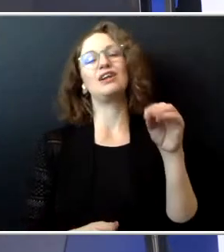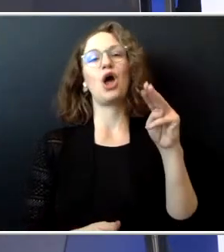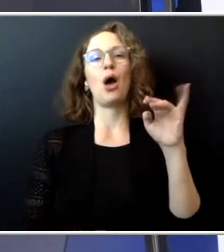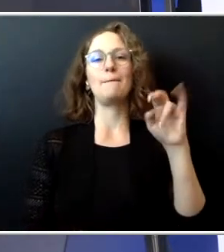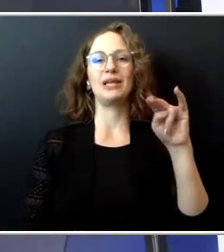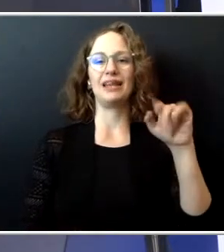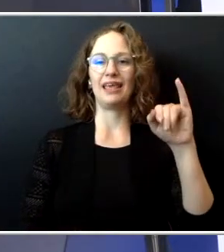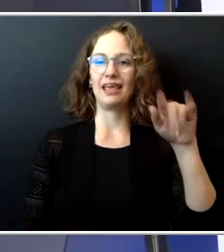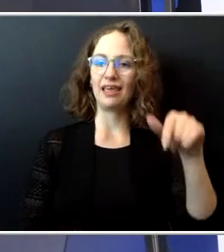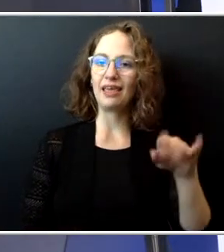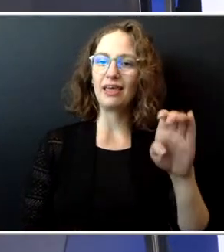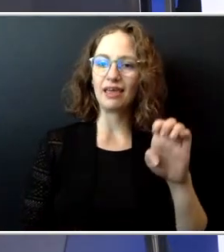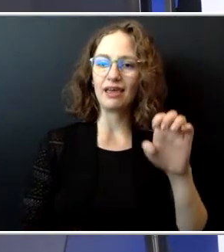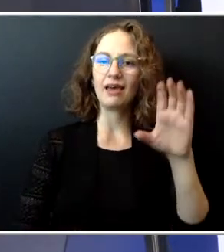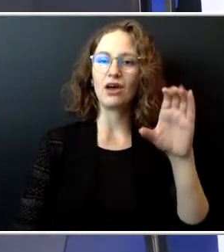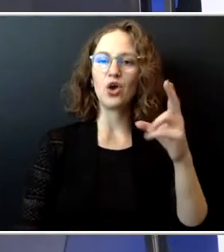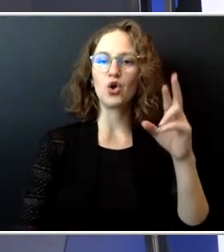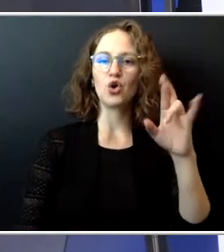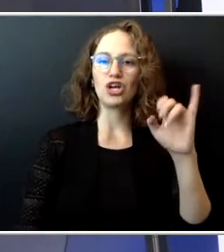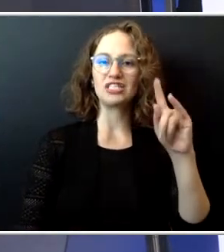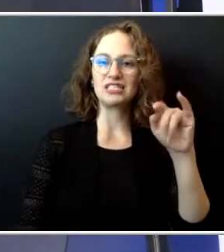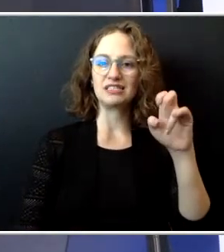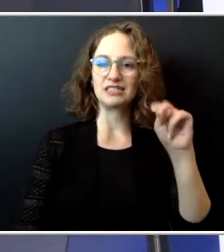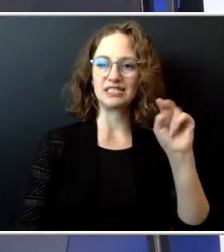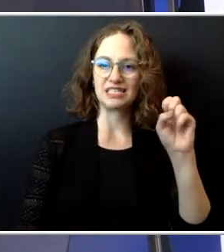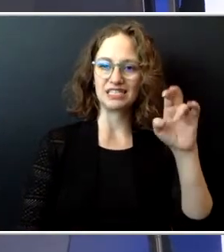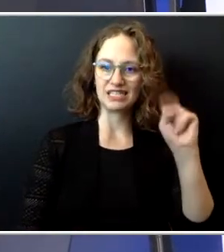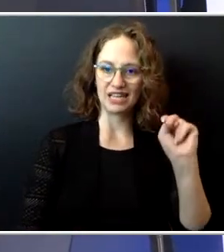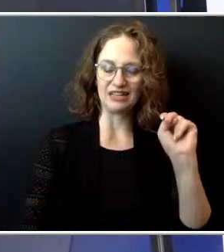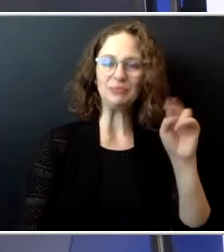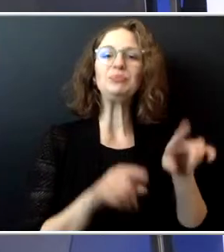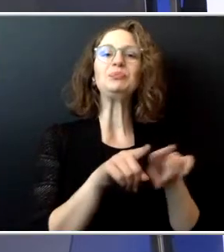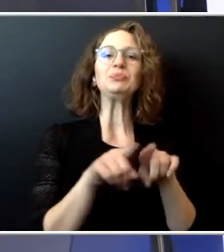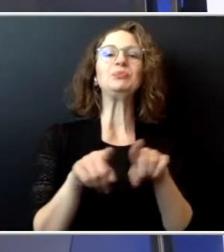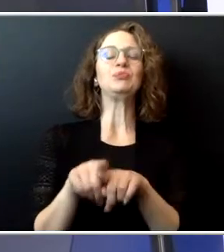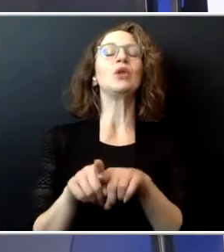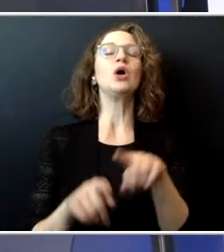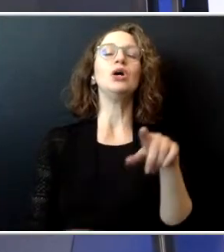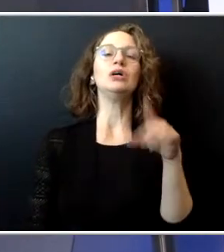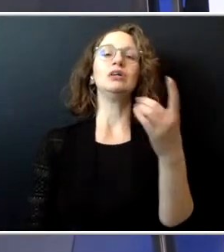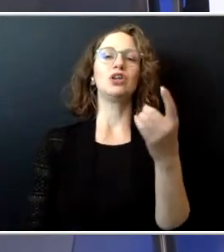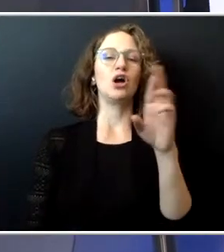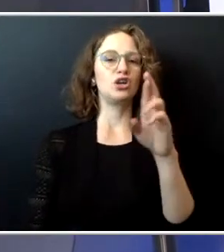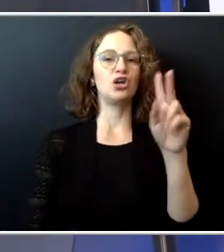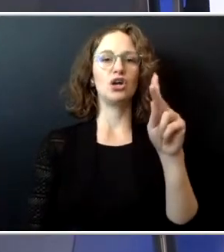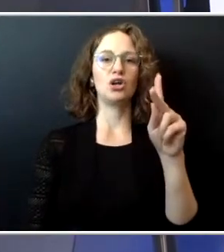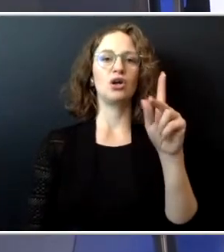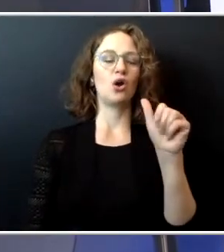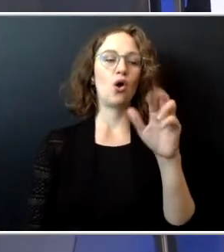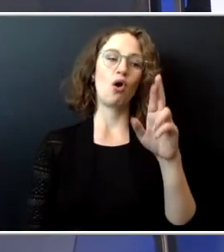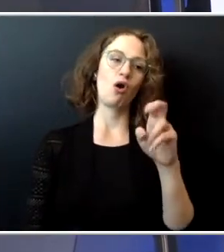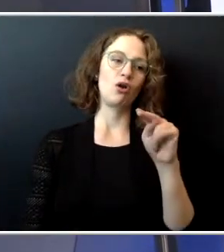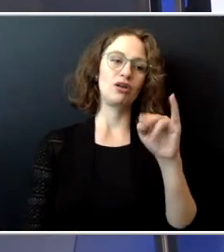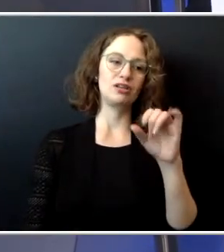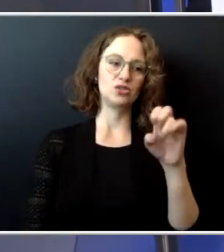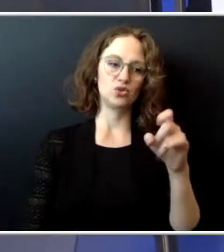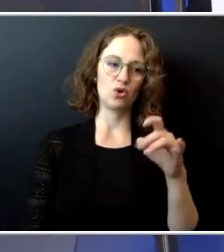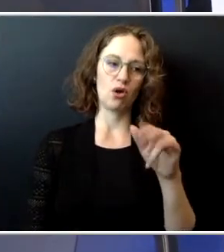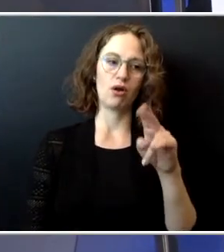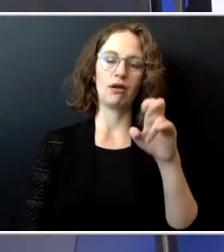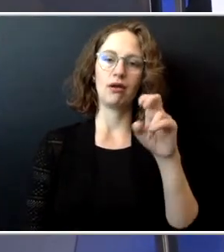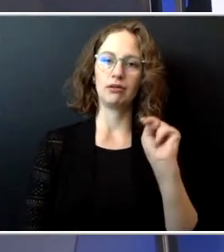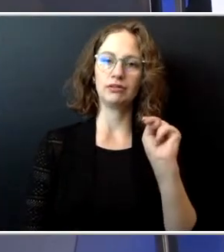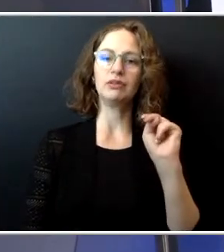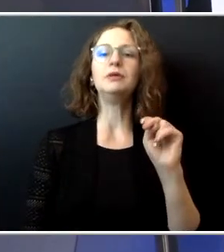2020. We also have Dr. Rudy Karnchanasorn, an endocrinologist here at the University of Kansas Health System, who helped